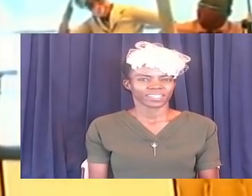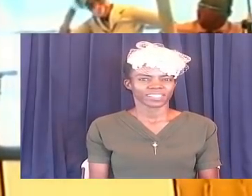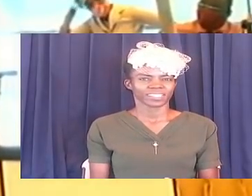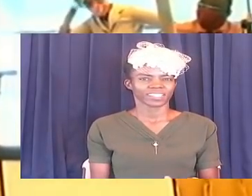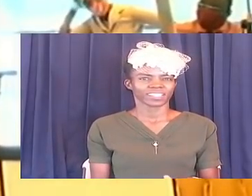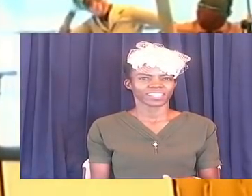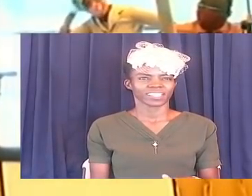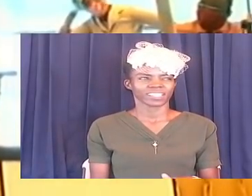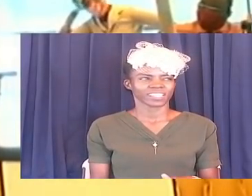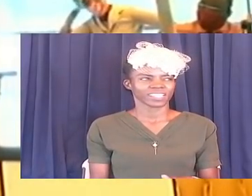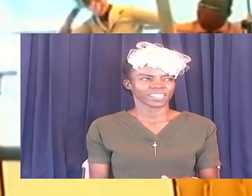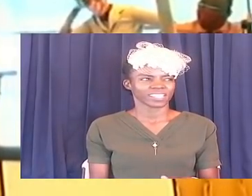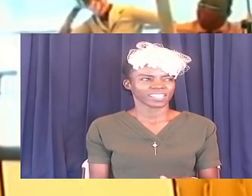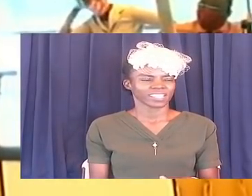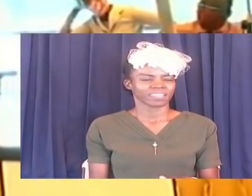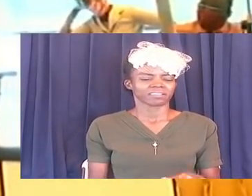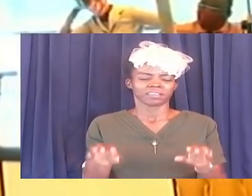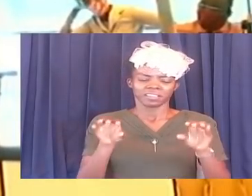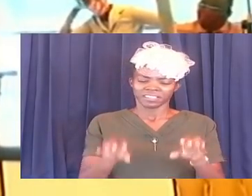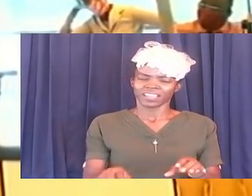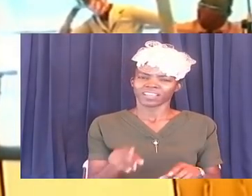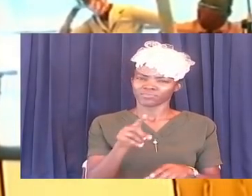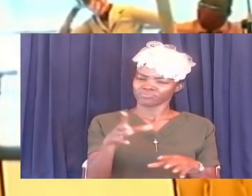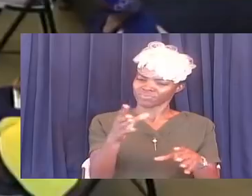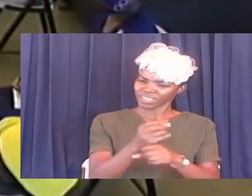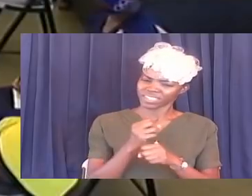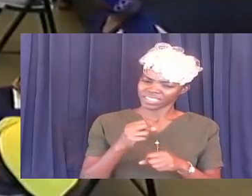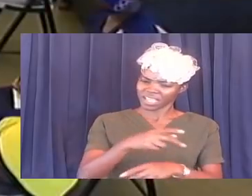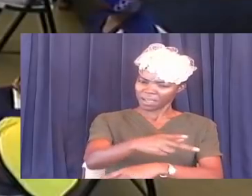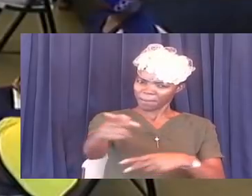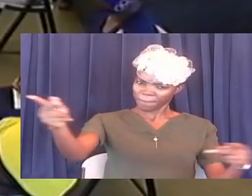Can we get to that place where, hallelujah,